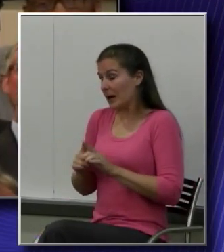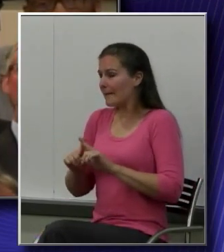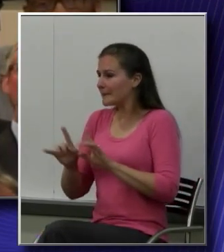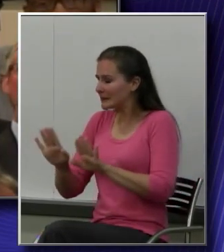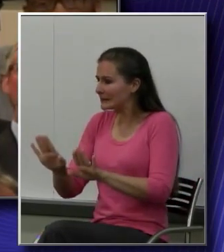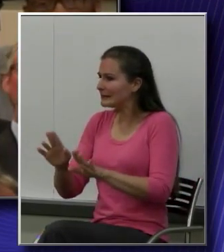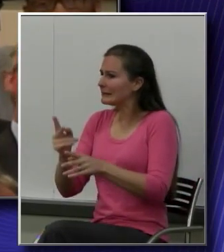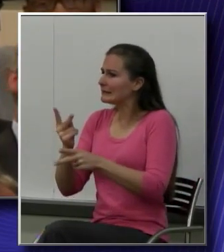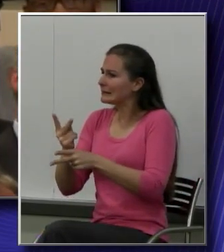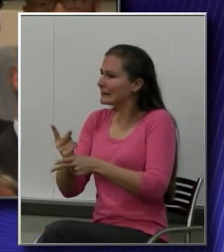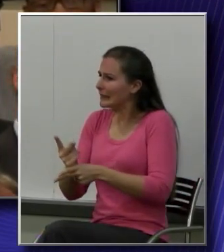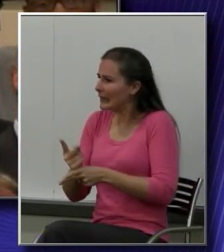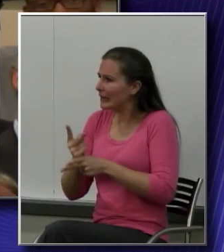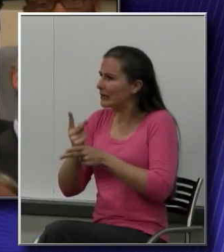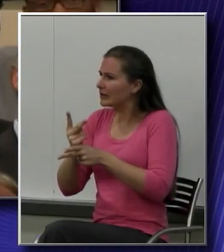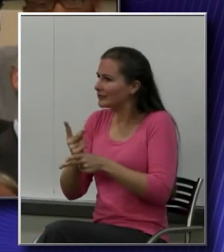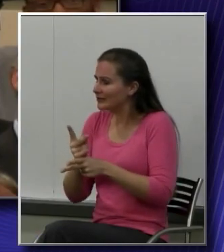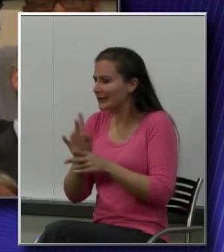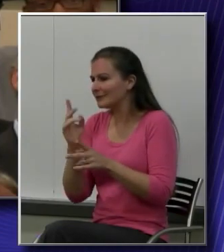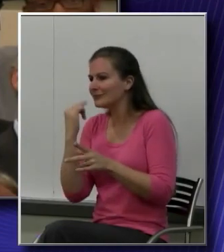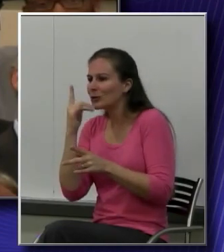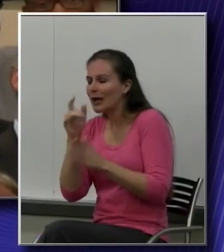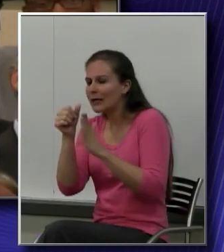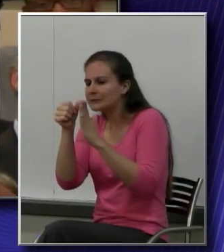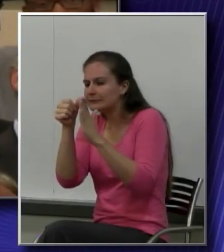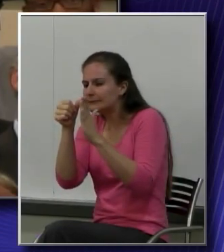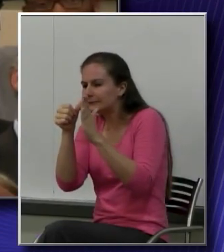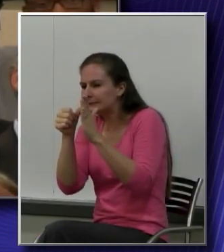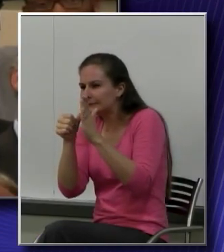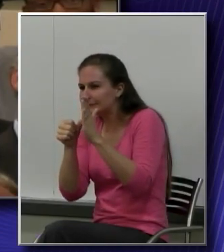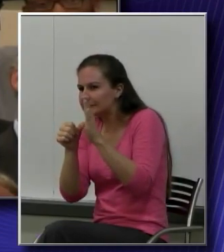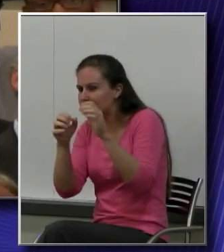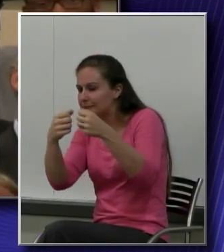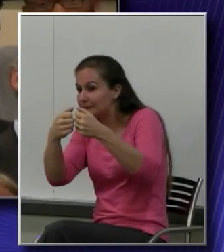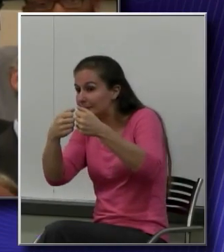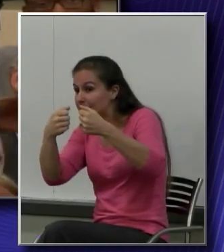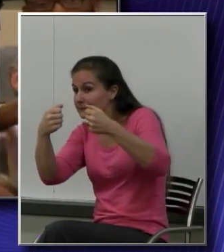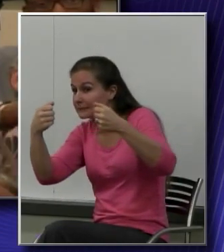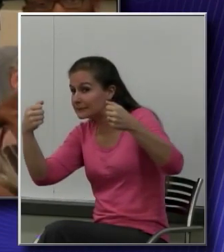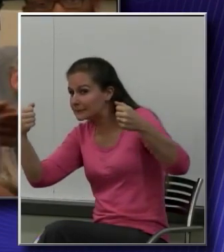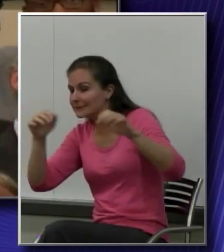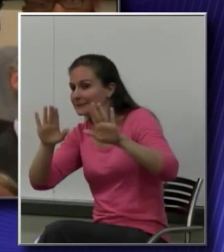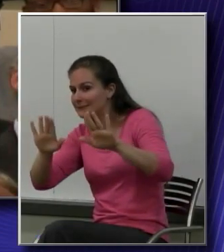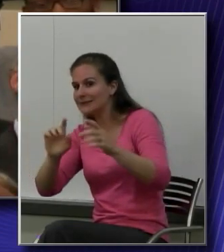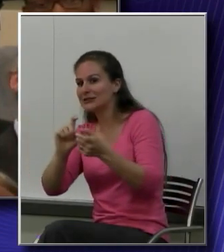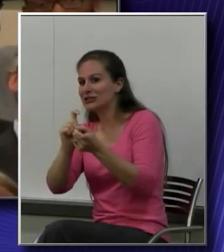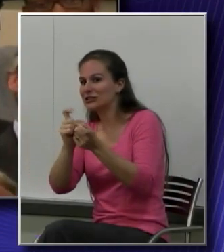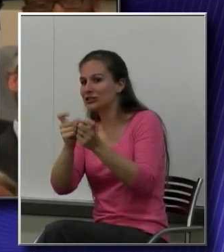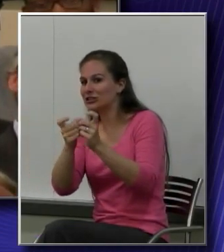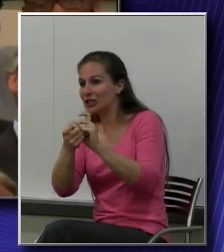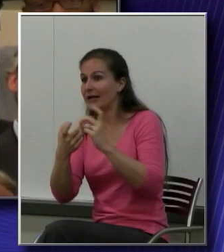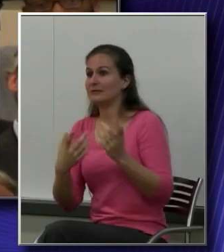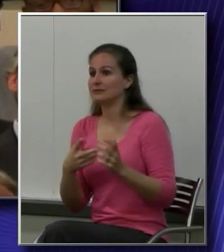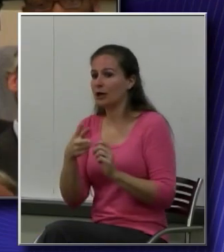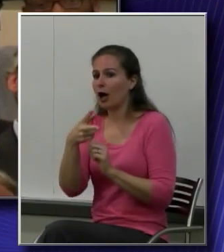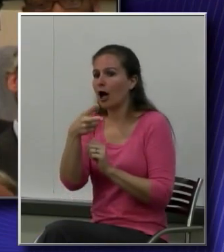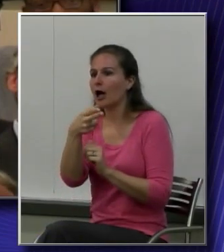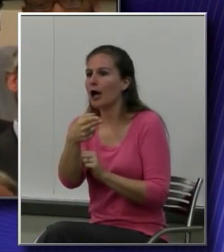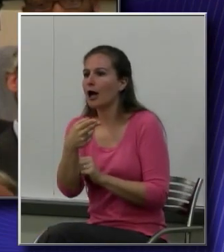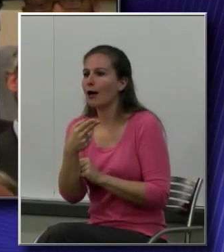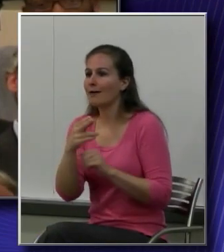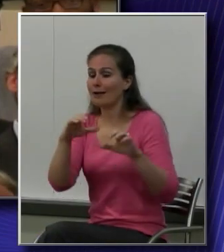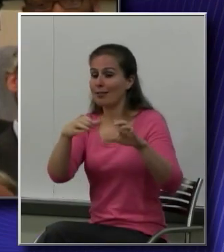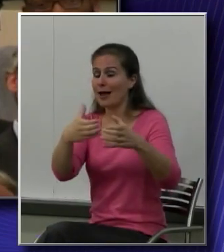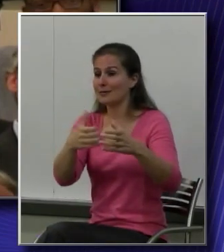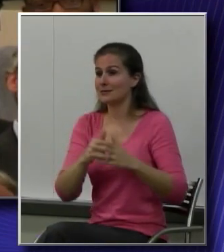surgically, where it's necessary, combine, cut classes, departments, and